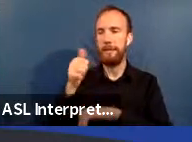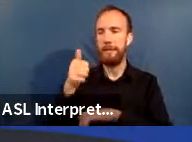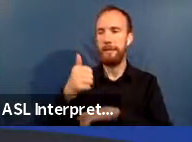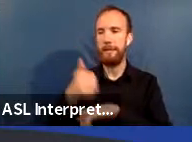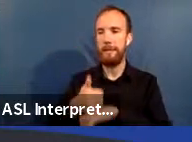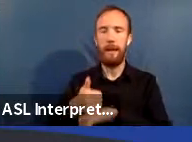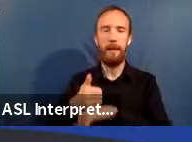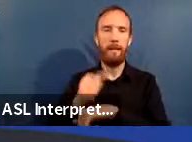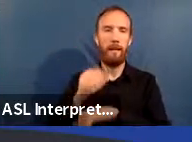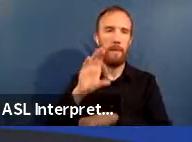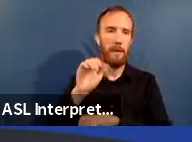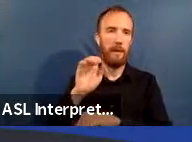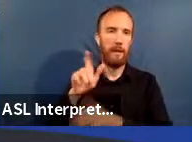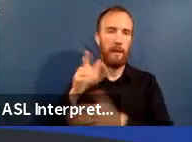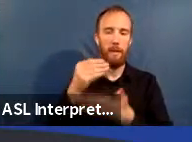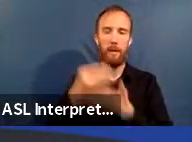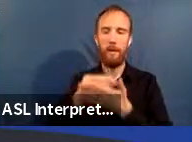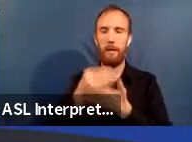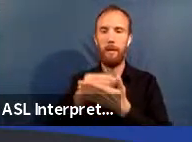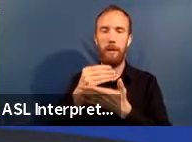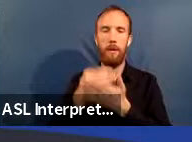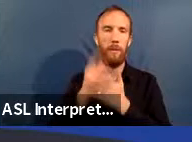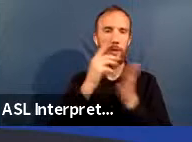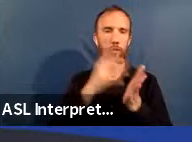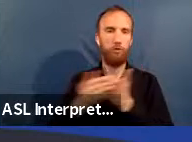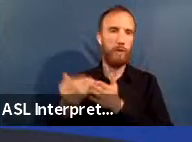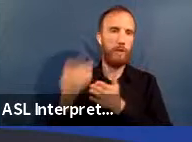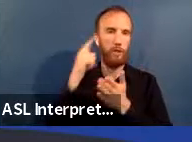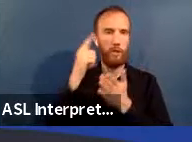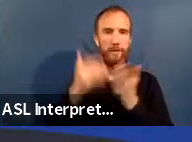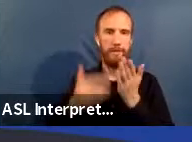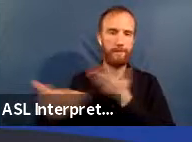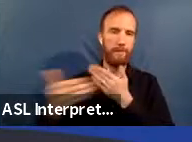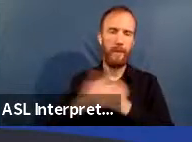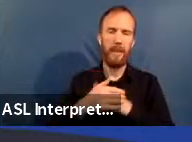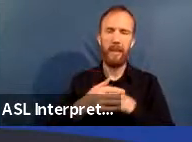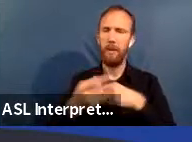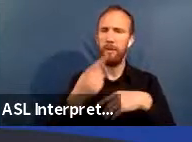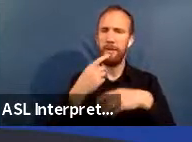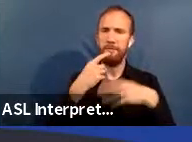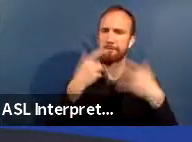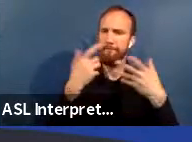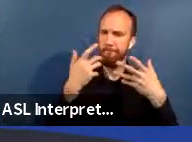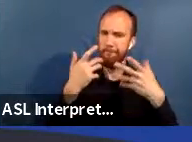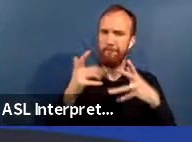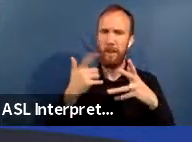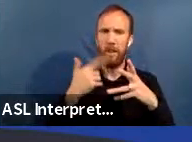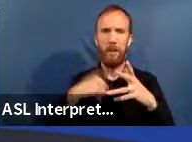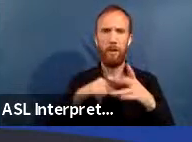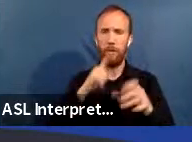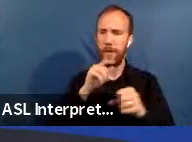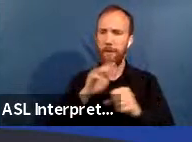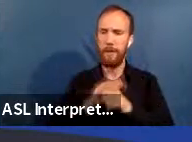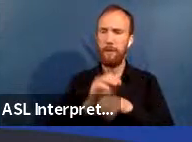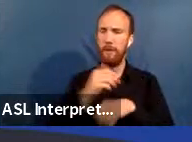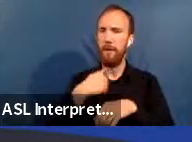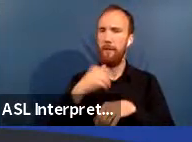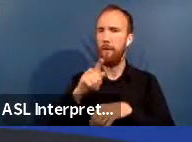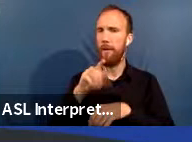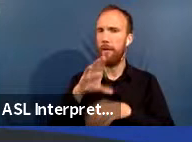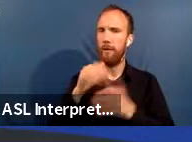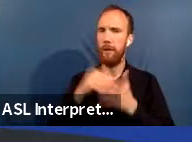strategy. And as was mentioned earlier, we're committed to spending this $100 million to